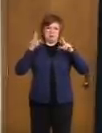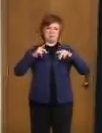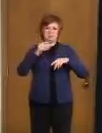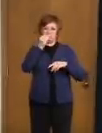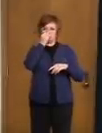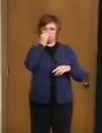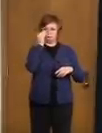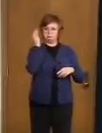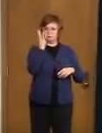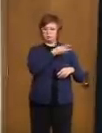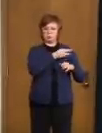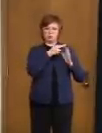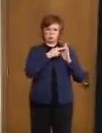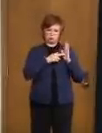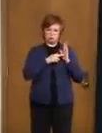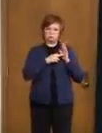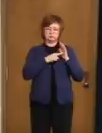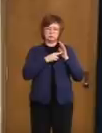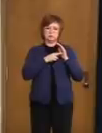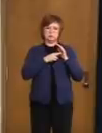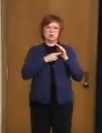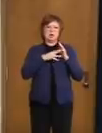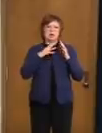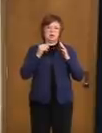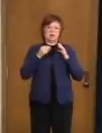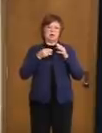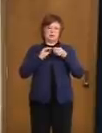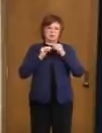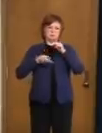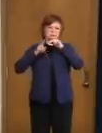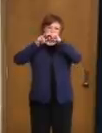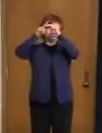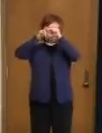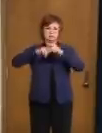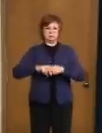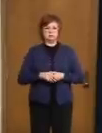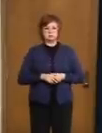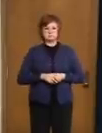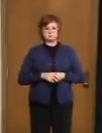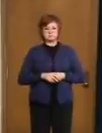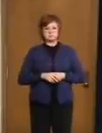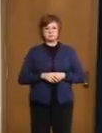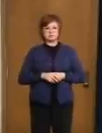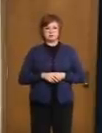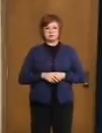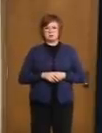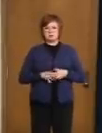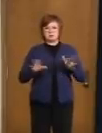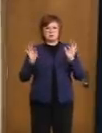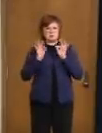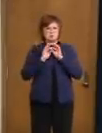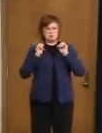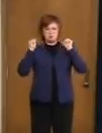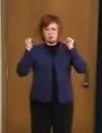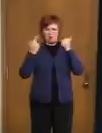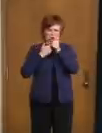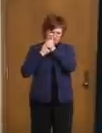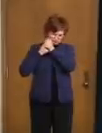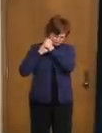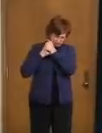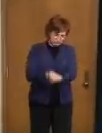have another 2 weeks, I think, with the current measures in place. But we need universal compliance to see if this can turn